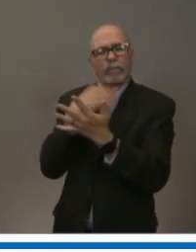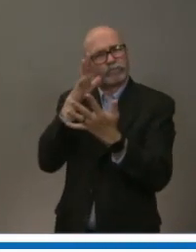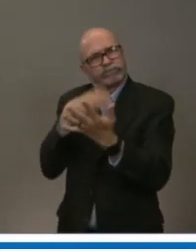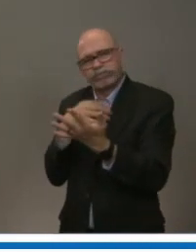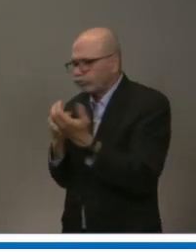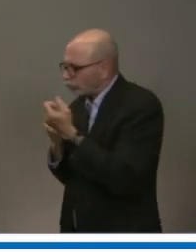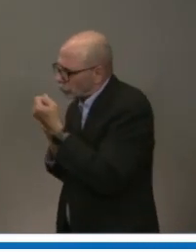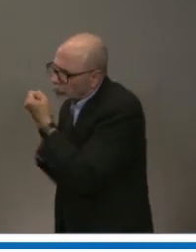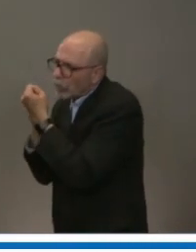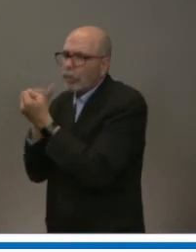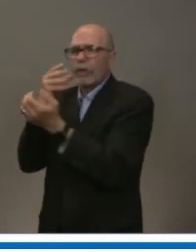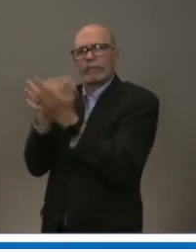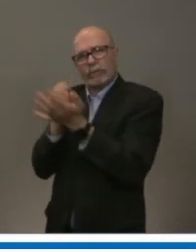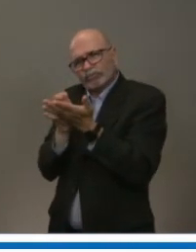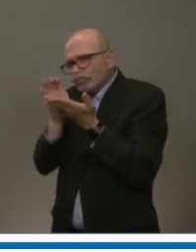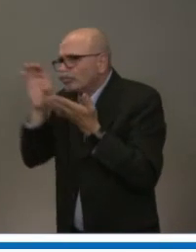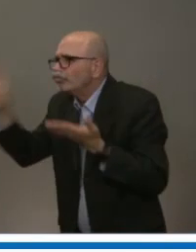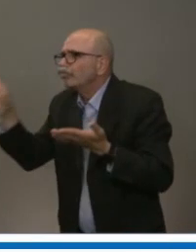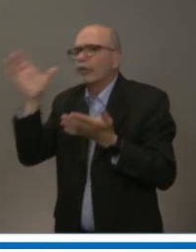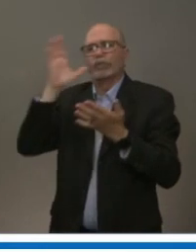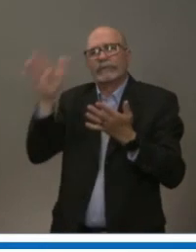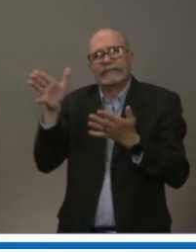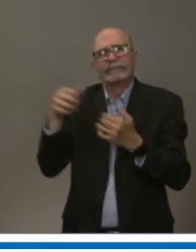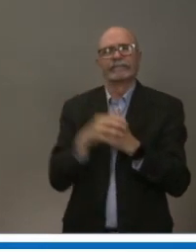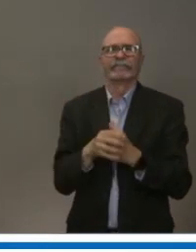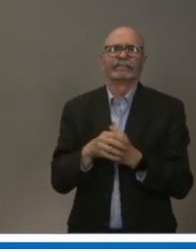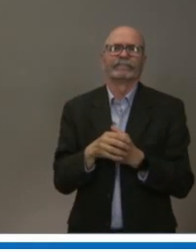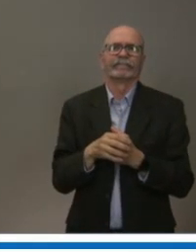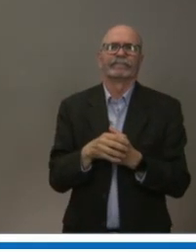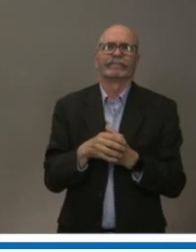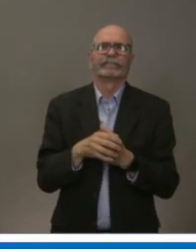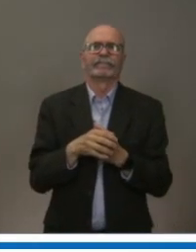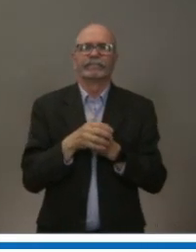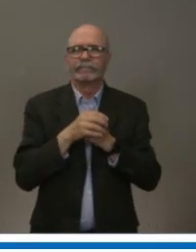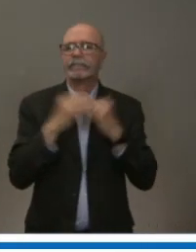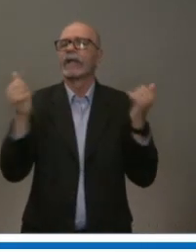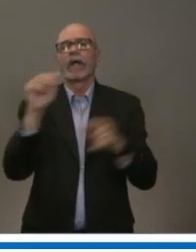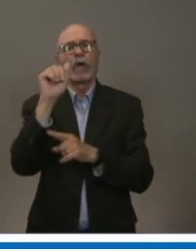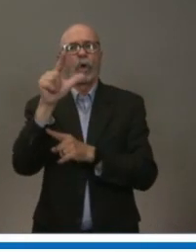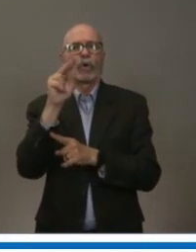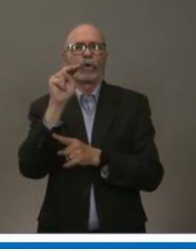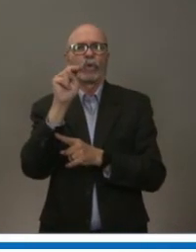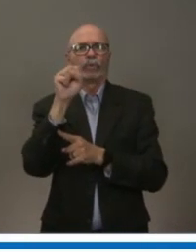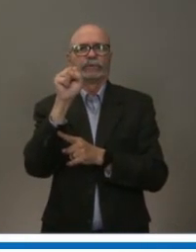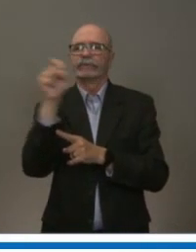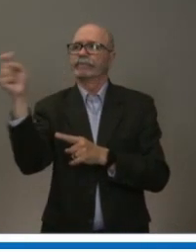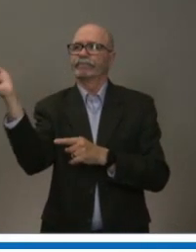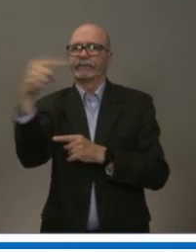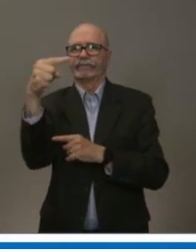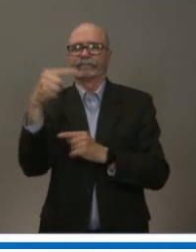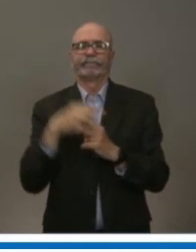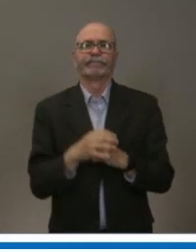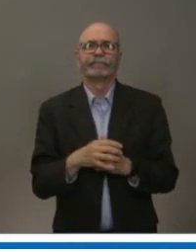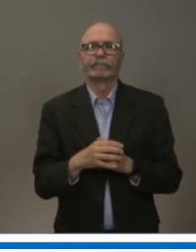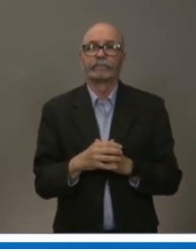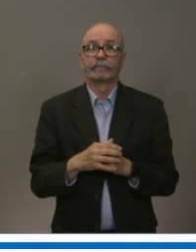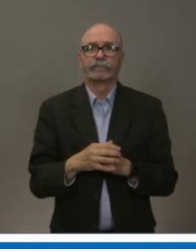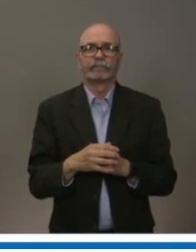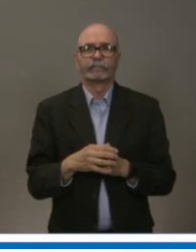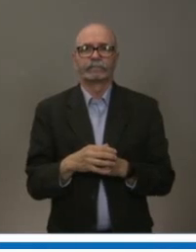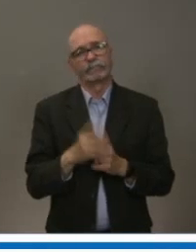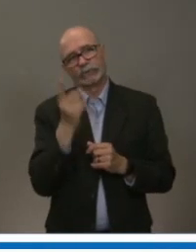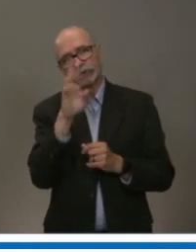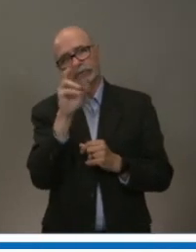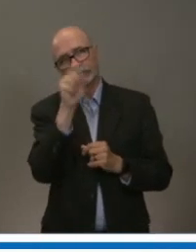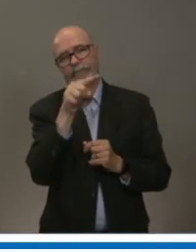the tests we can. Next, we'll go to Lindsay Armstrong from all Nova Scotia. Go ahead, Lindsay. For Dr. Strang, in BC and